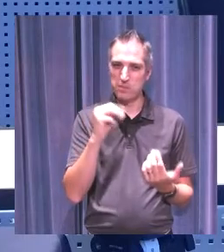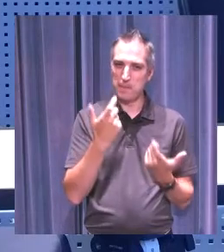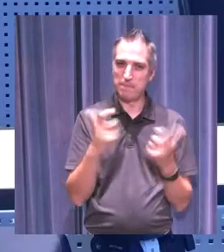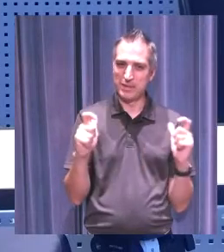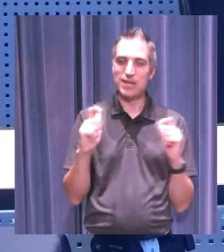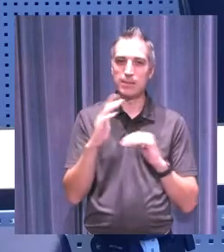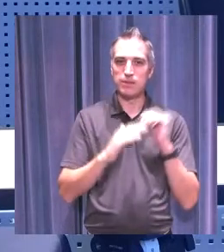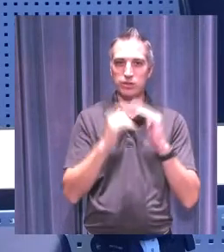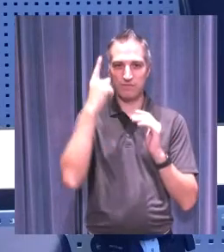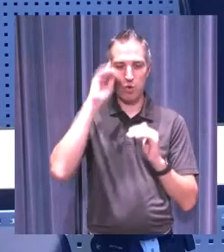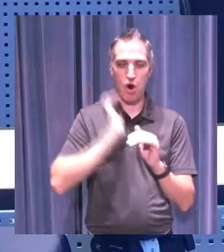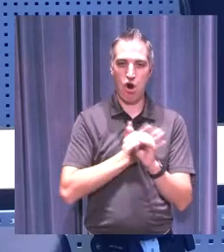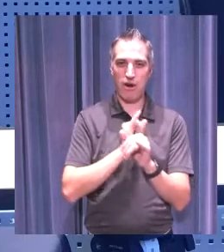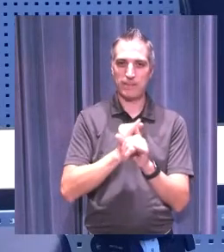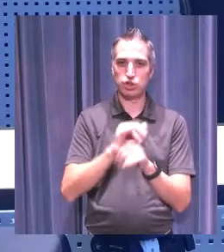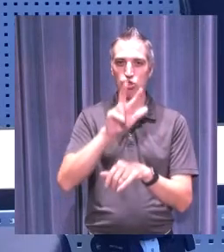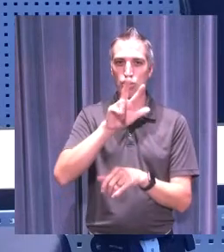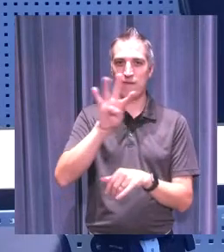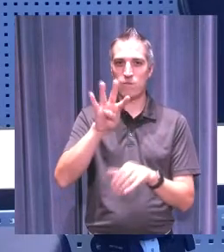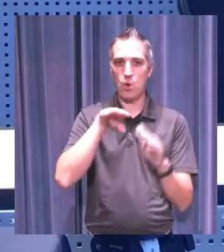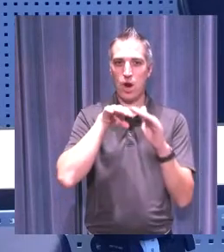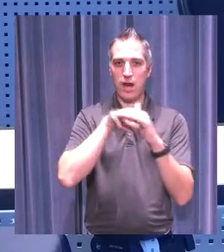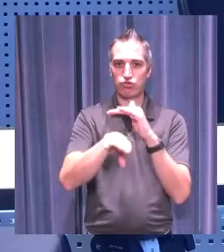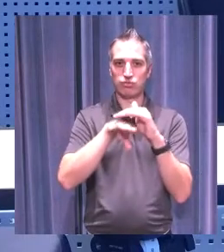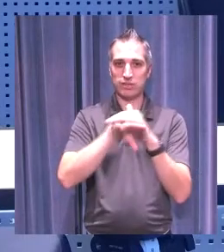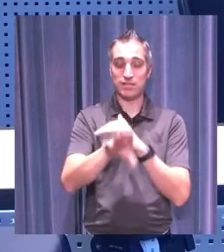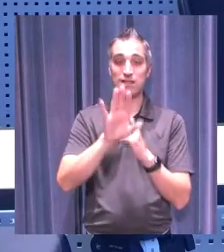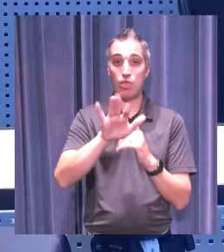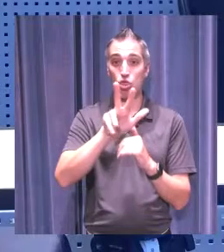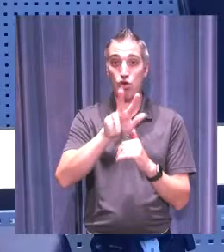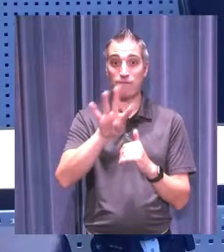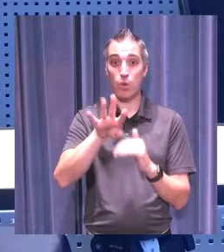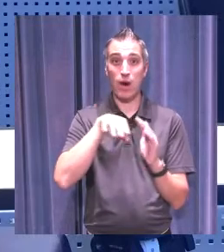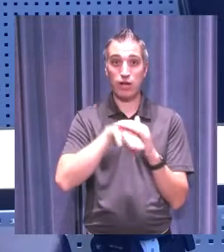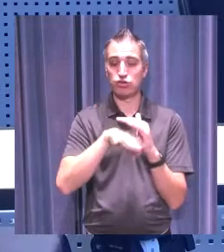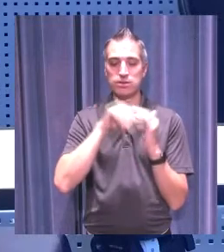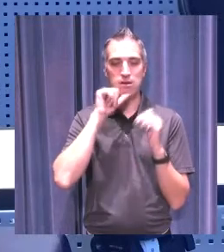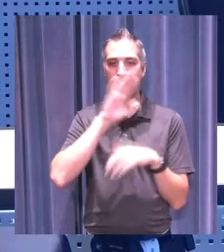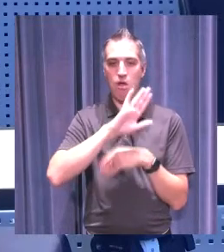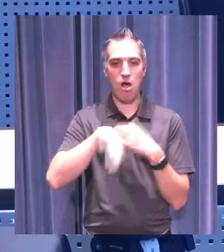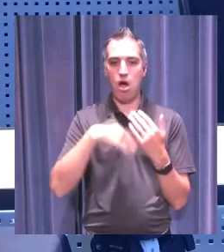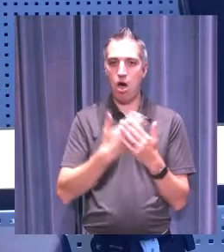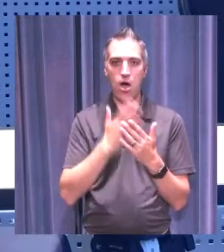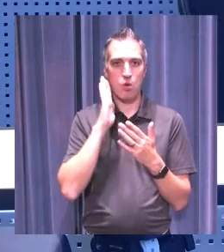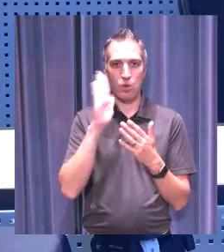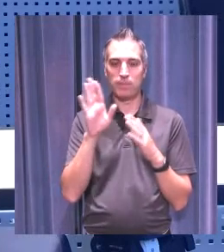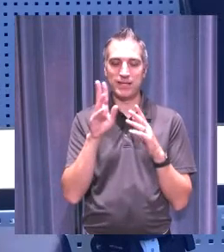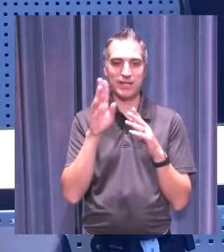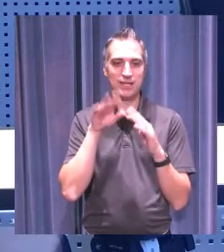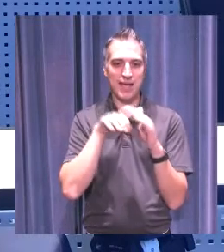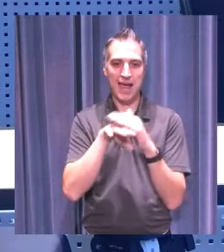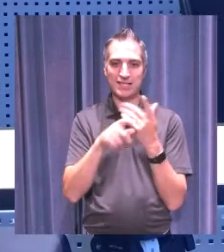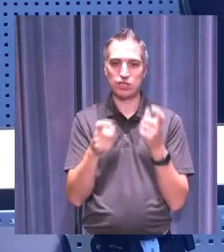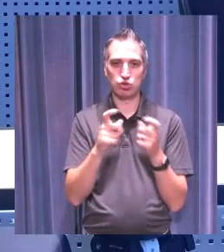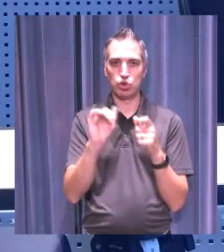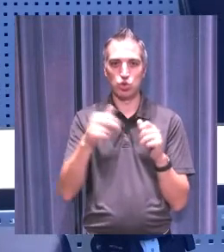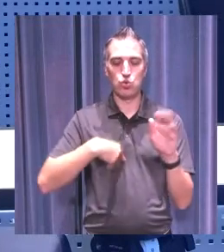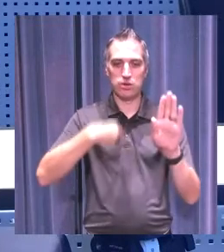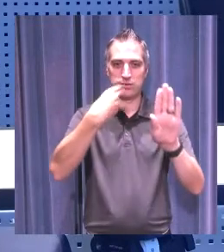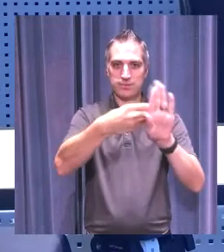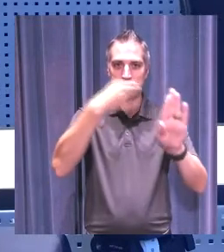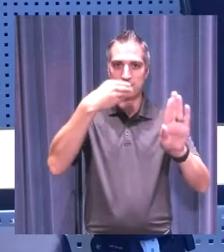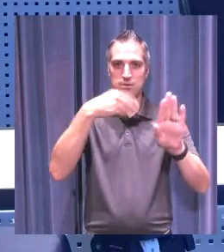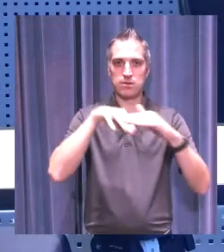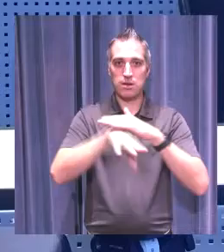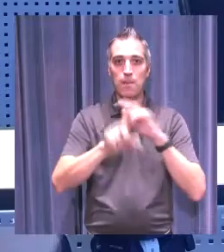building for our campus. It has 34 entrances, and of those 34 entrances, not all of them are going to be access control where you tap in, but all of them have